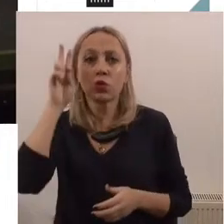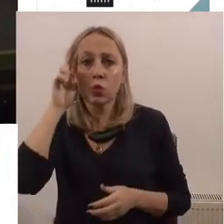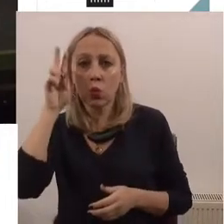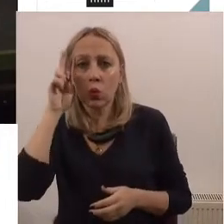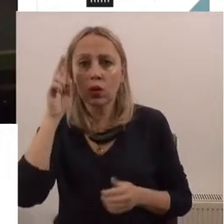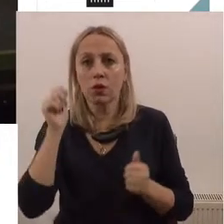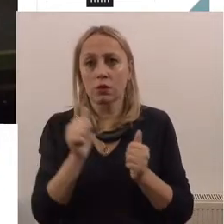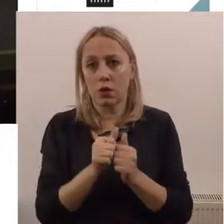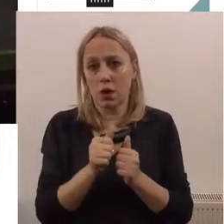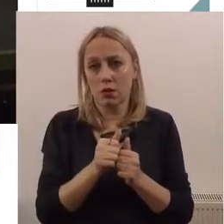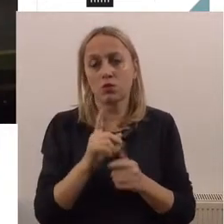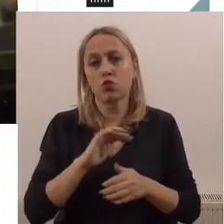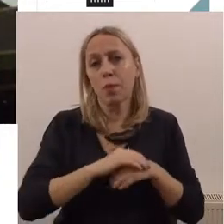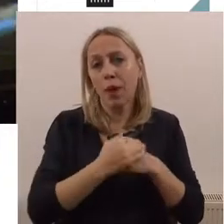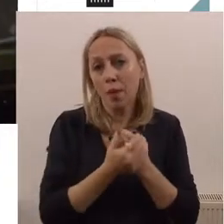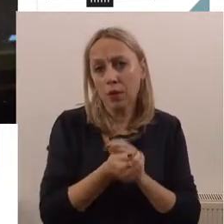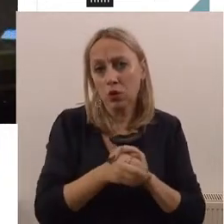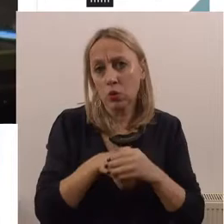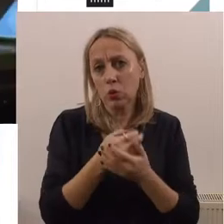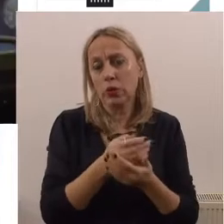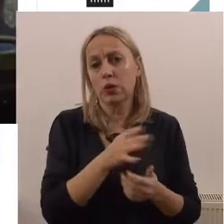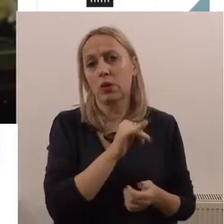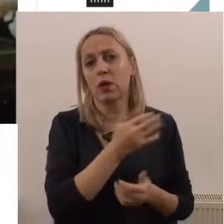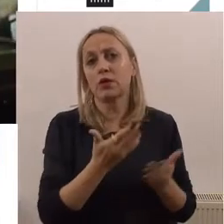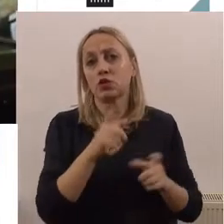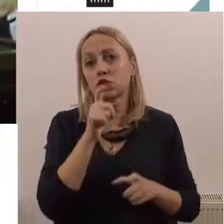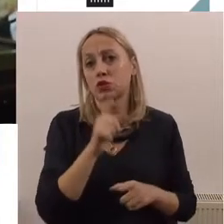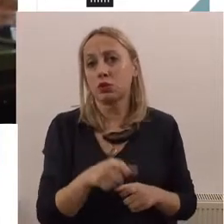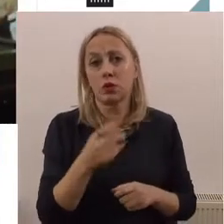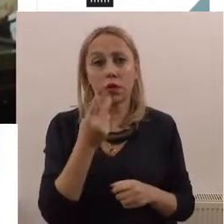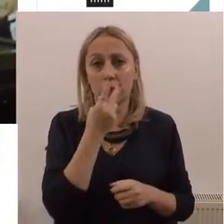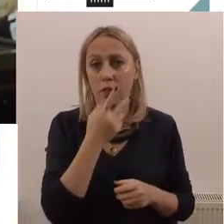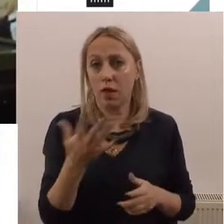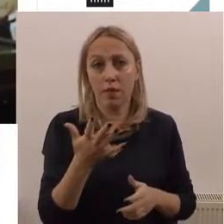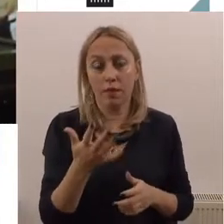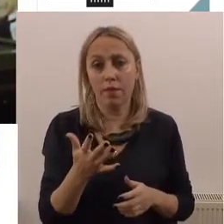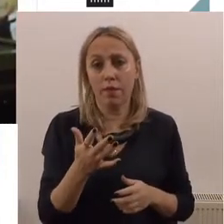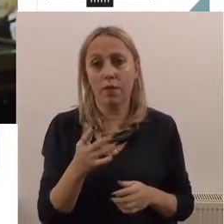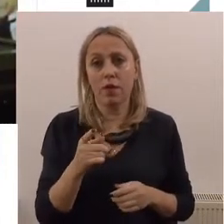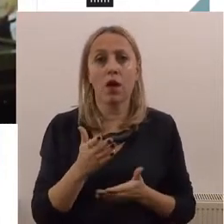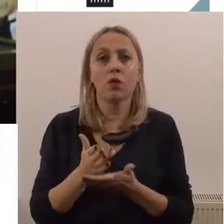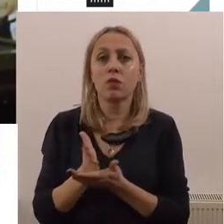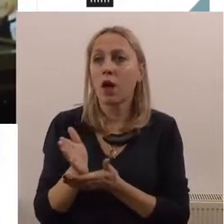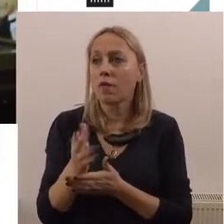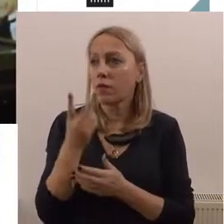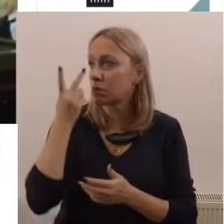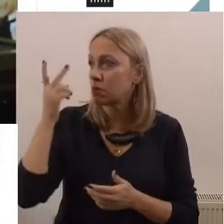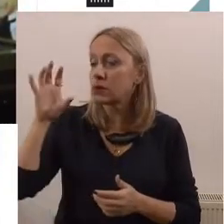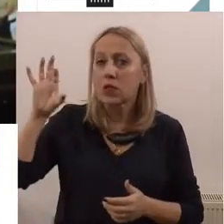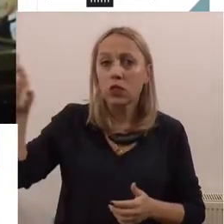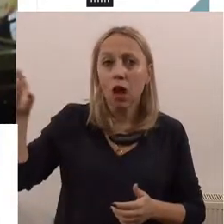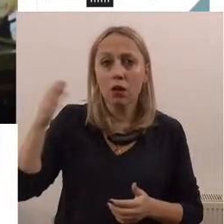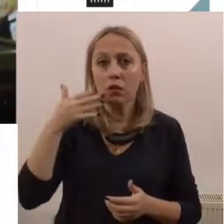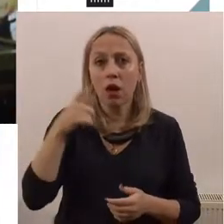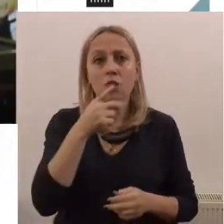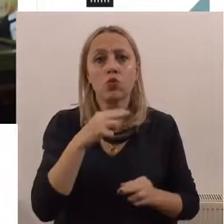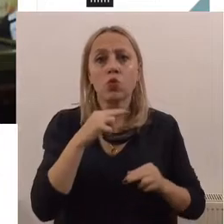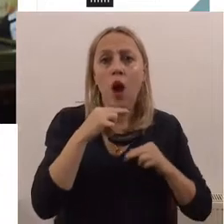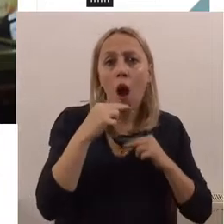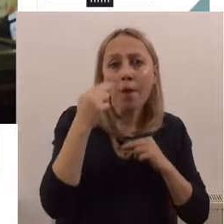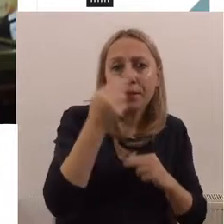cafeteria. There has to be a lavatory room there for people to be